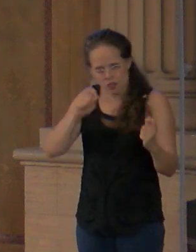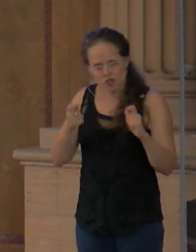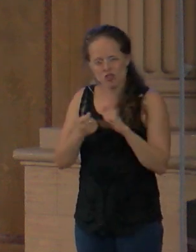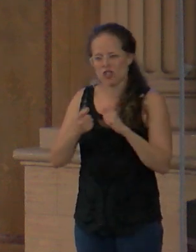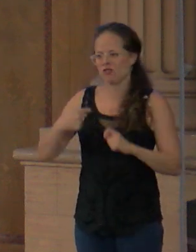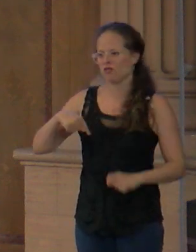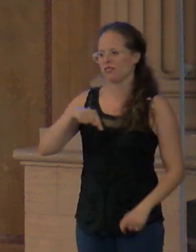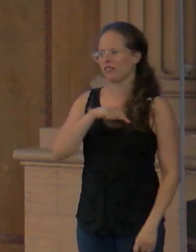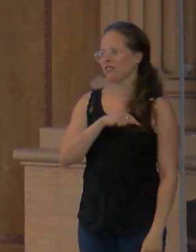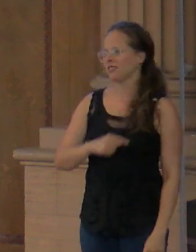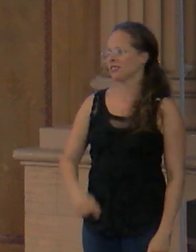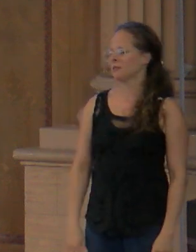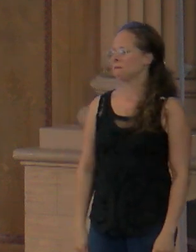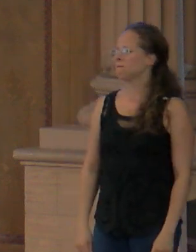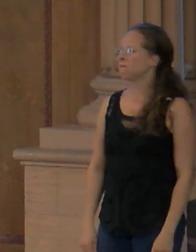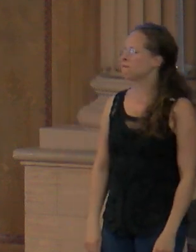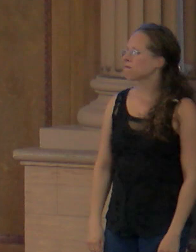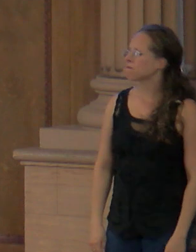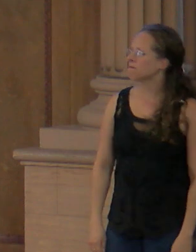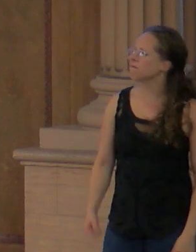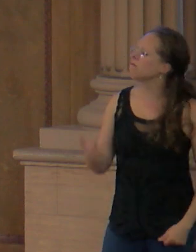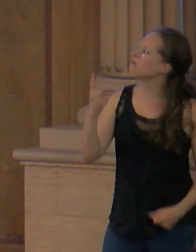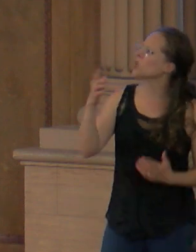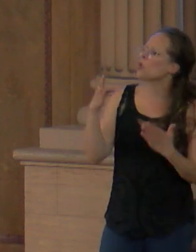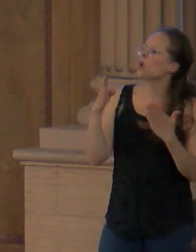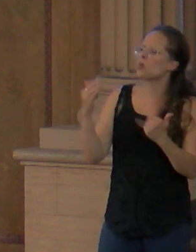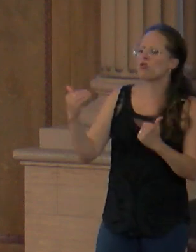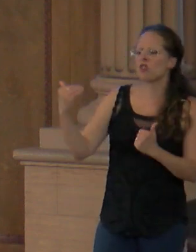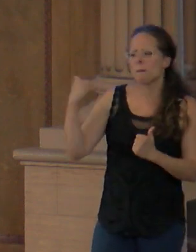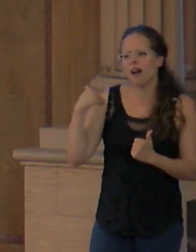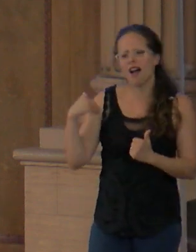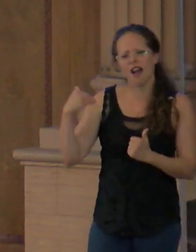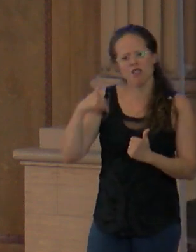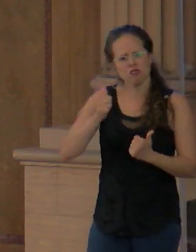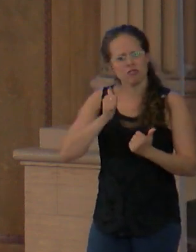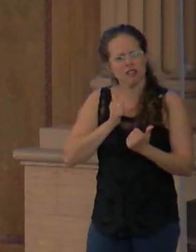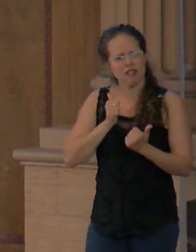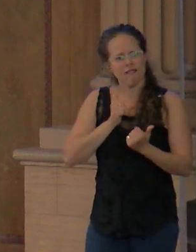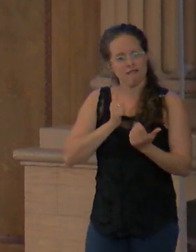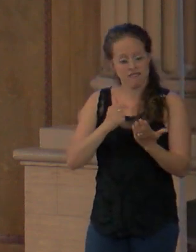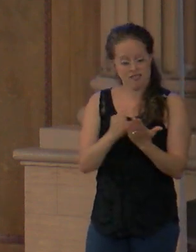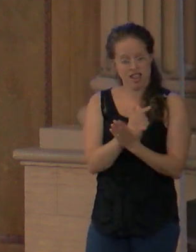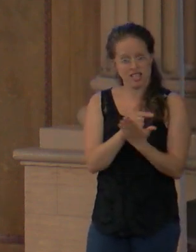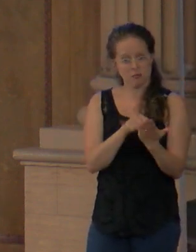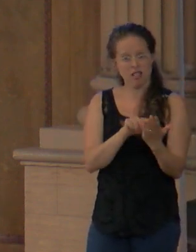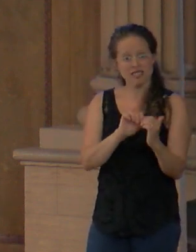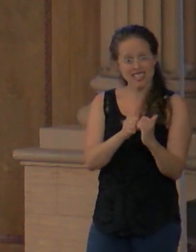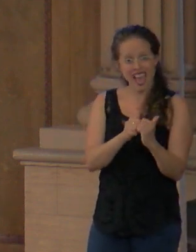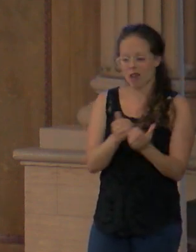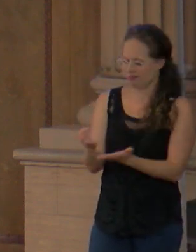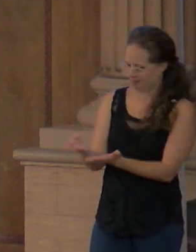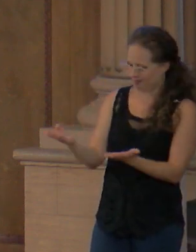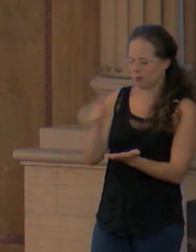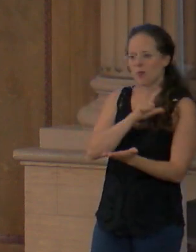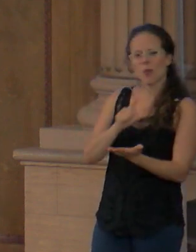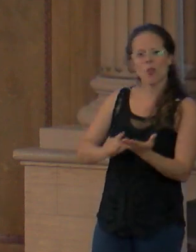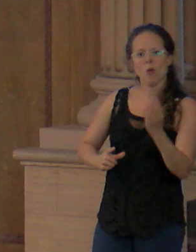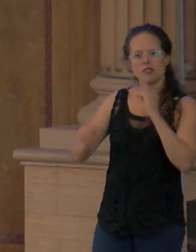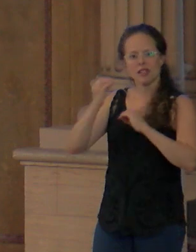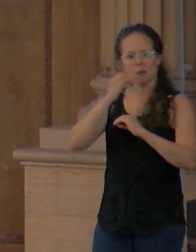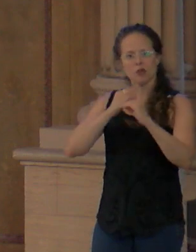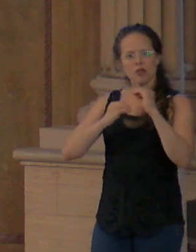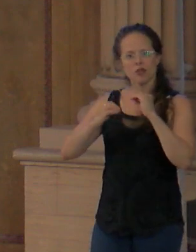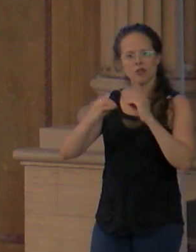And one of the ways that we preach the gospel to ourselves as a church family again and again is in taking this Lord's Supper. And when we take the Lord's Supper, we're saying